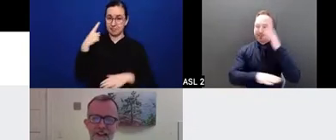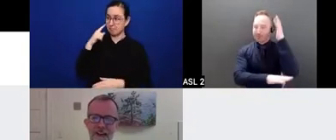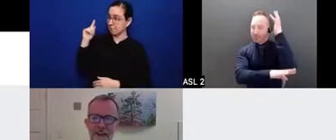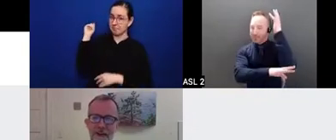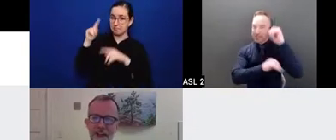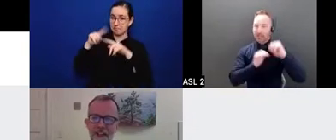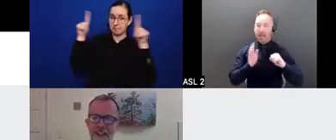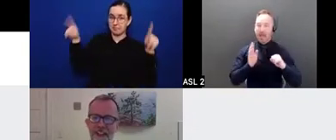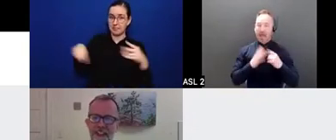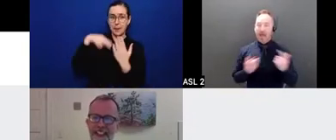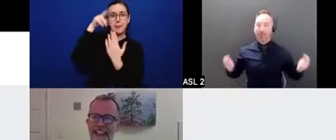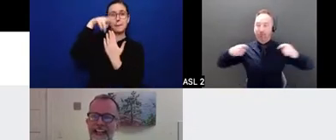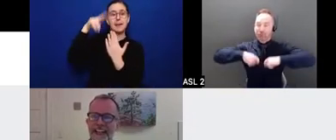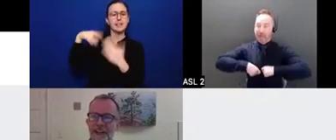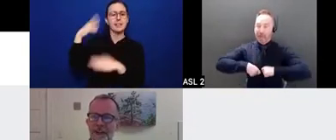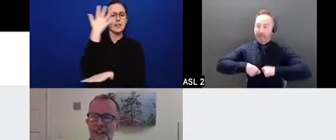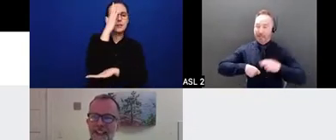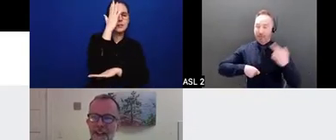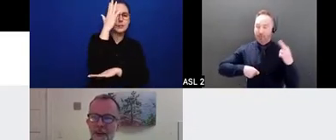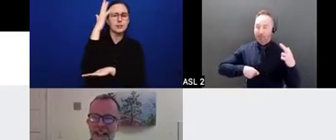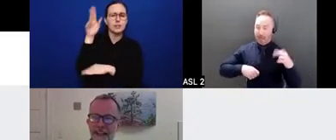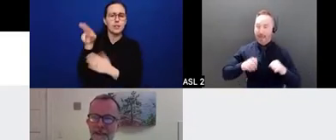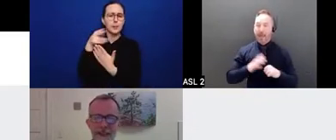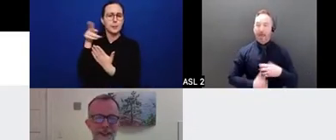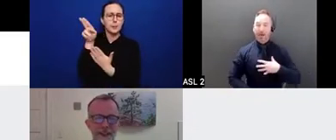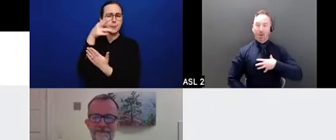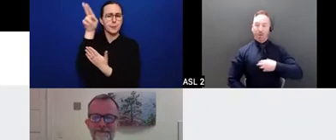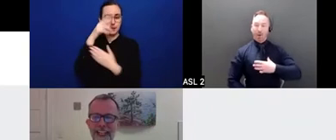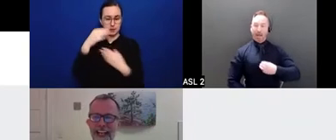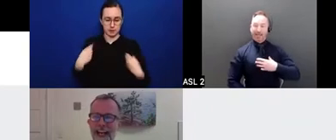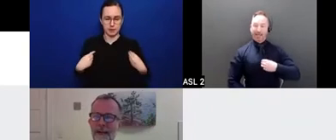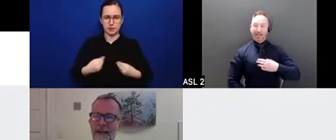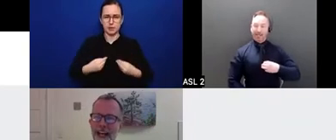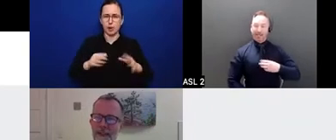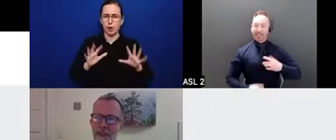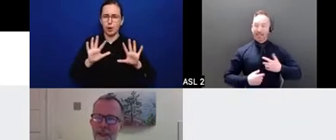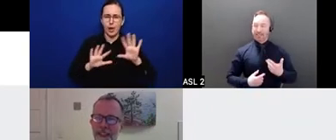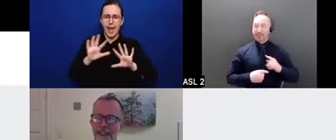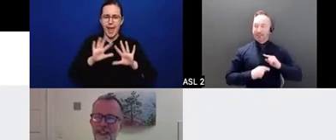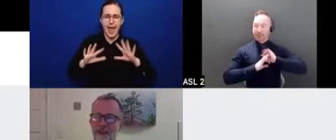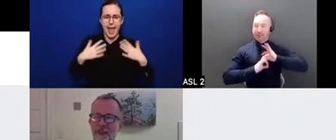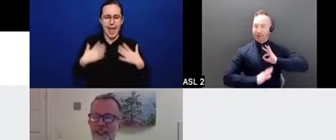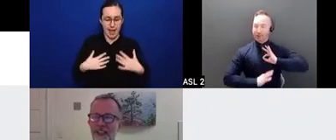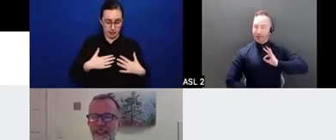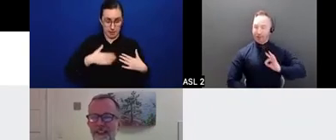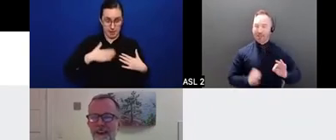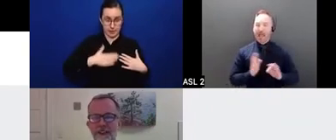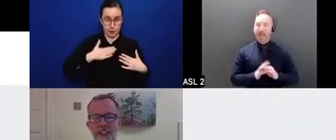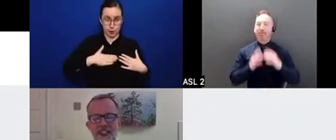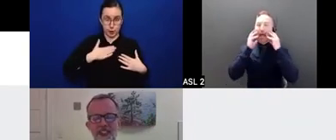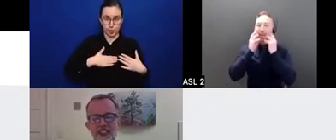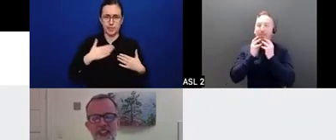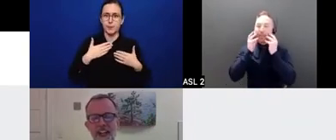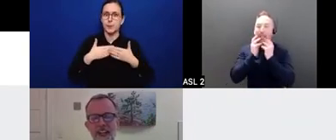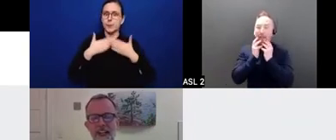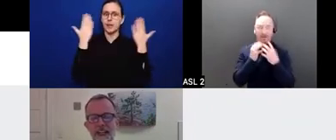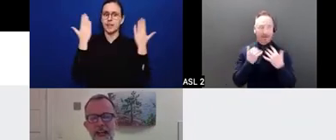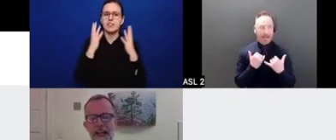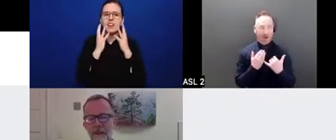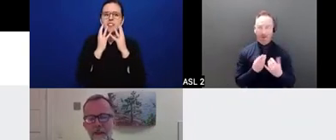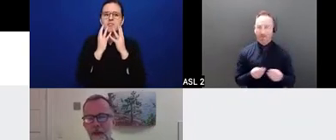jacket on and a white shirt and an increasingly white beard. And I'm so pleased to join the conversation